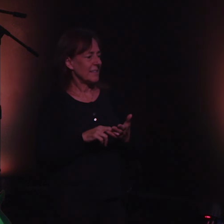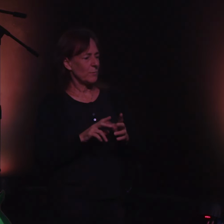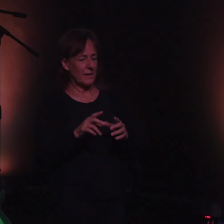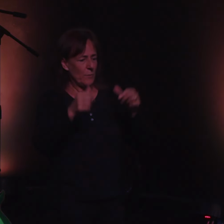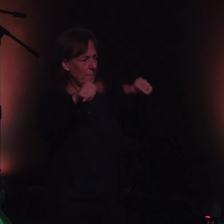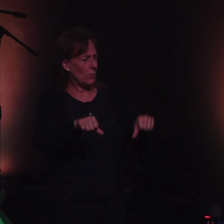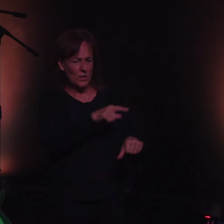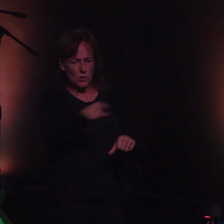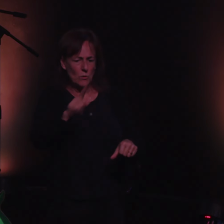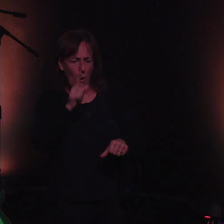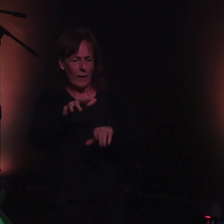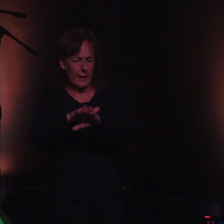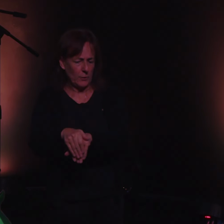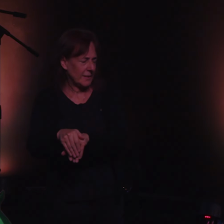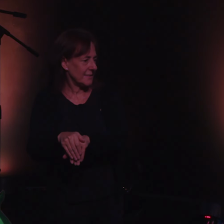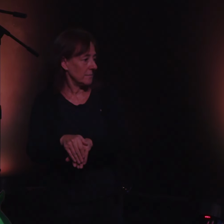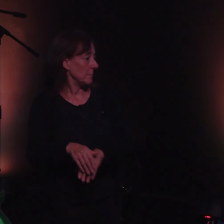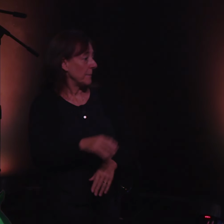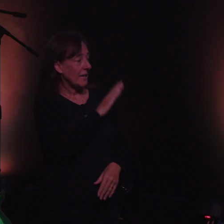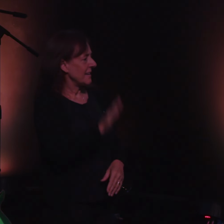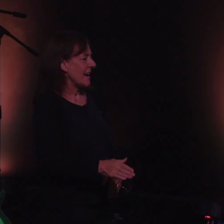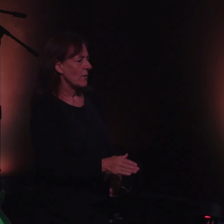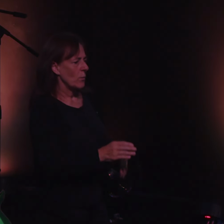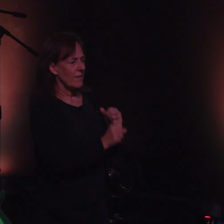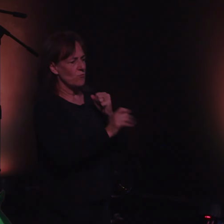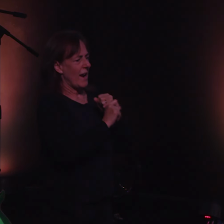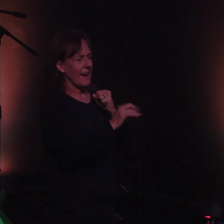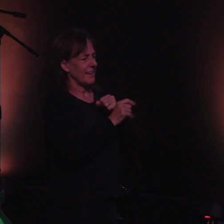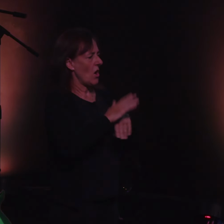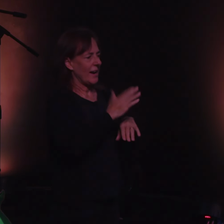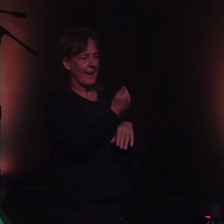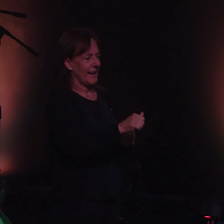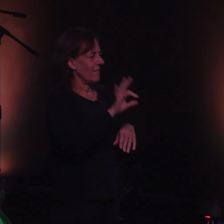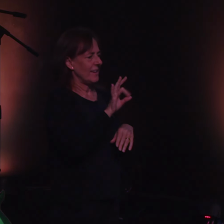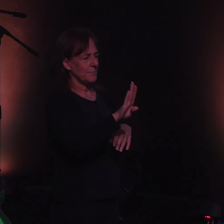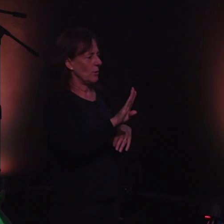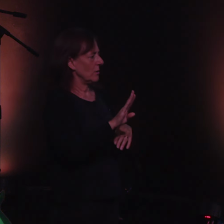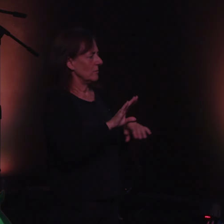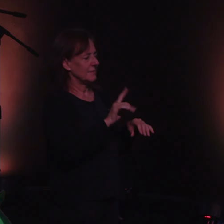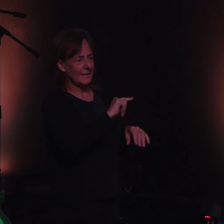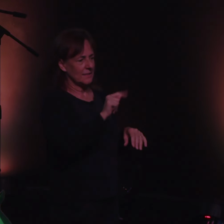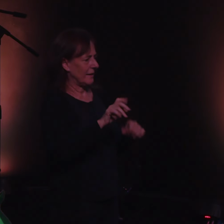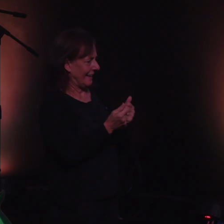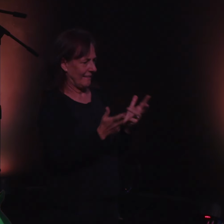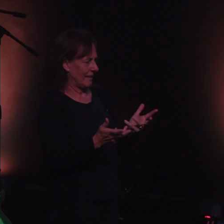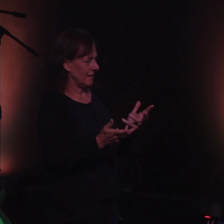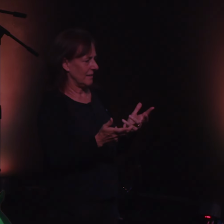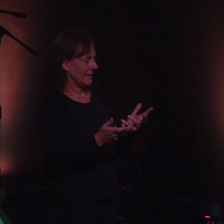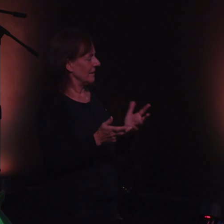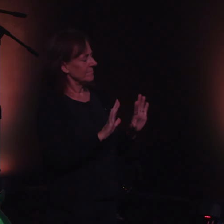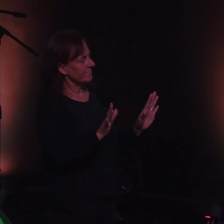posted. He never would have ranted on any social platform. He would have gone to the person and said,